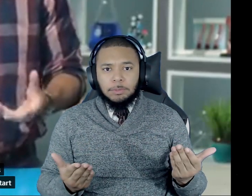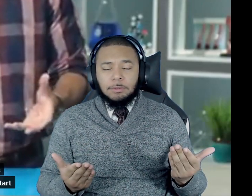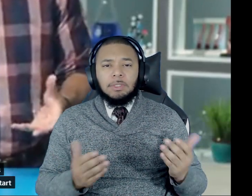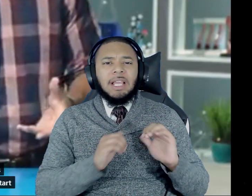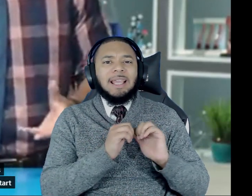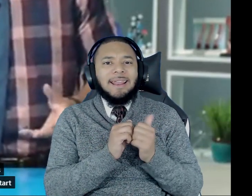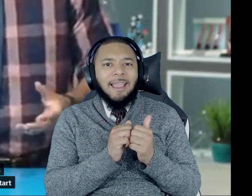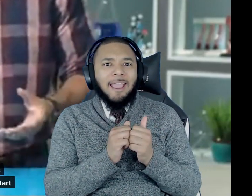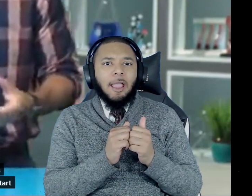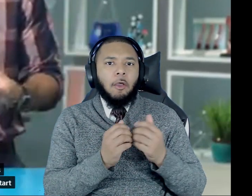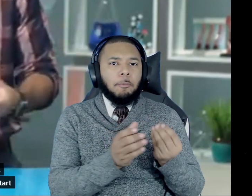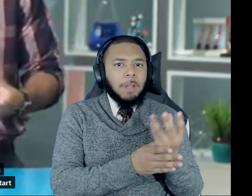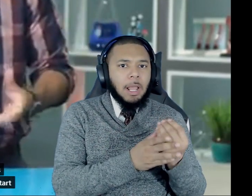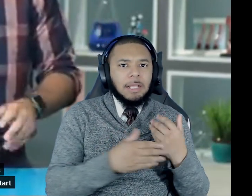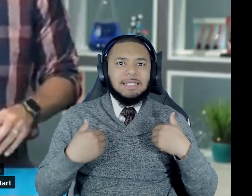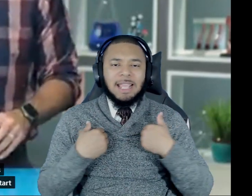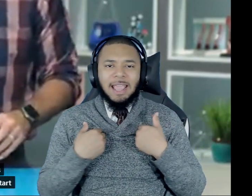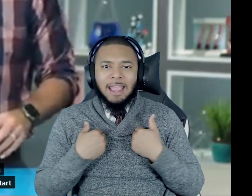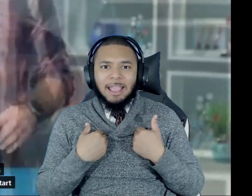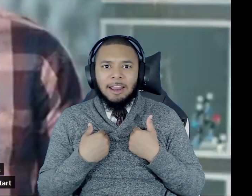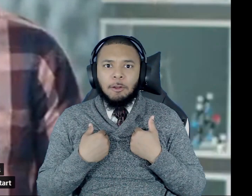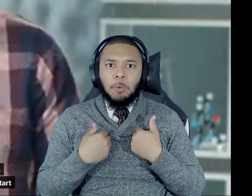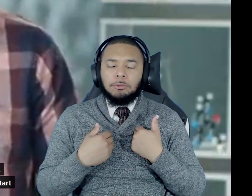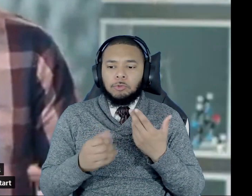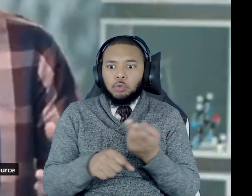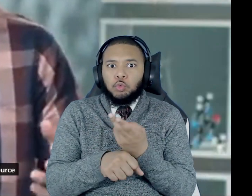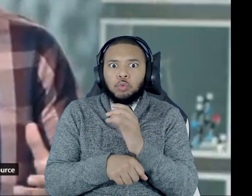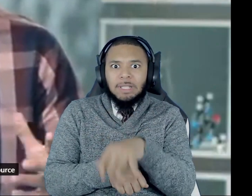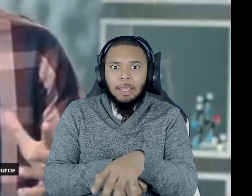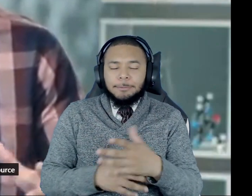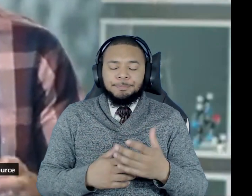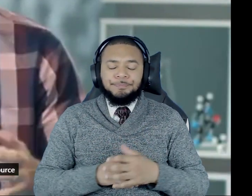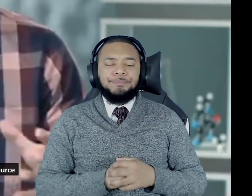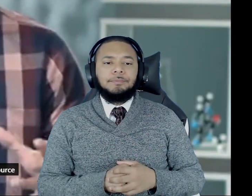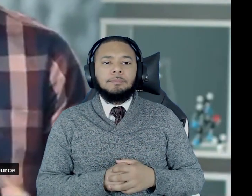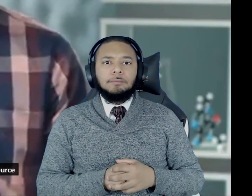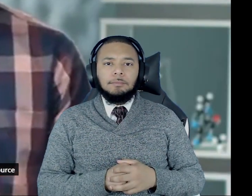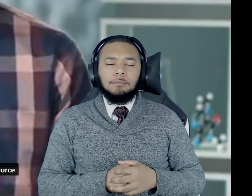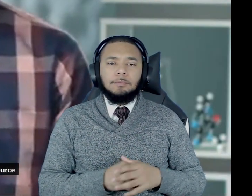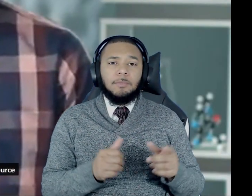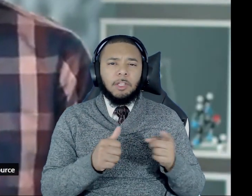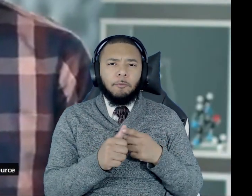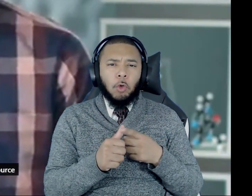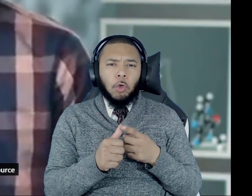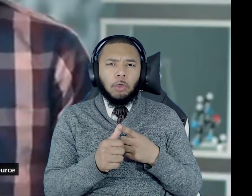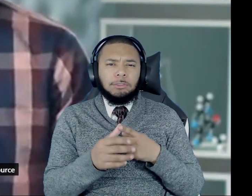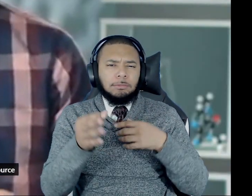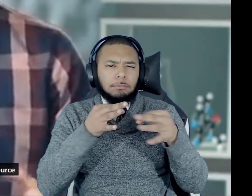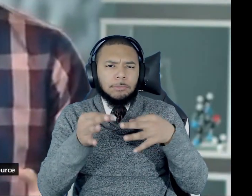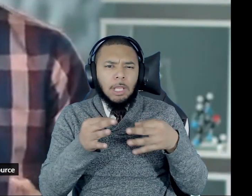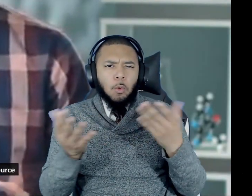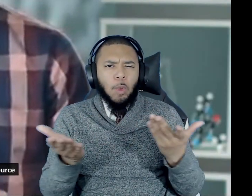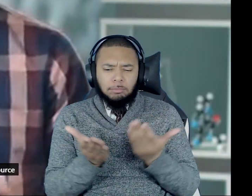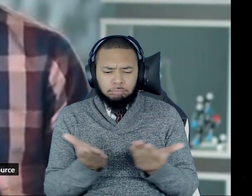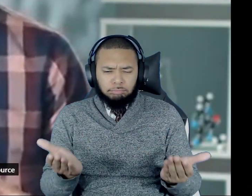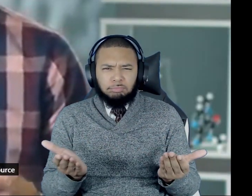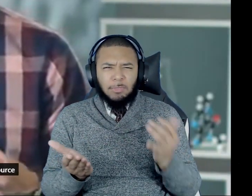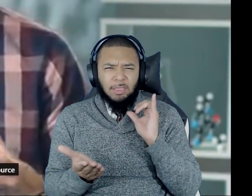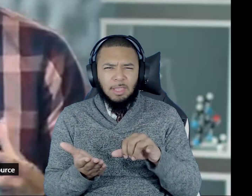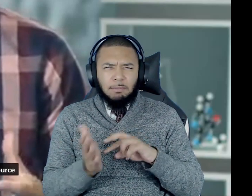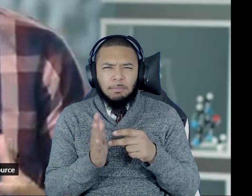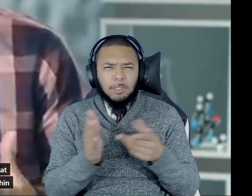use resources within their environment. So let's start by talking about exactly what a resource is. A resource